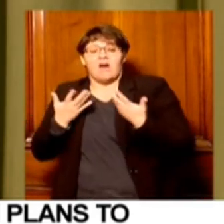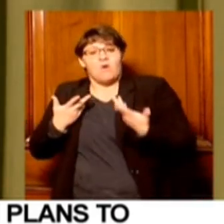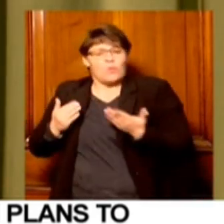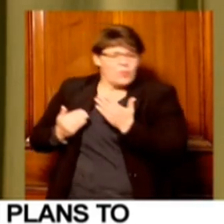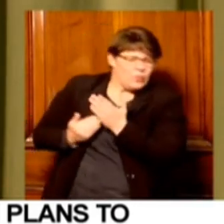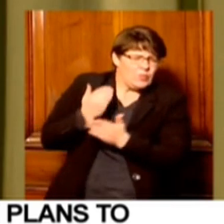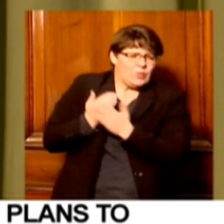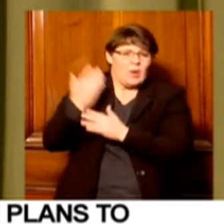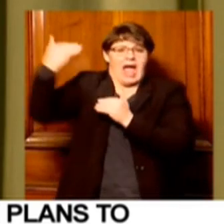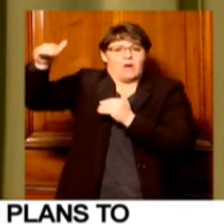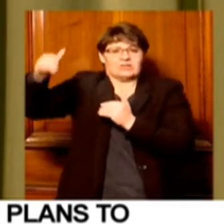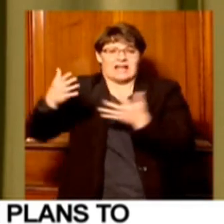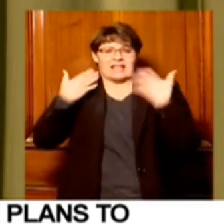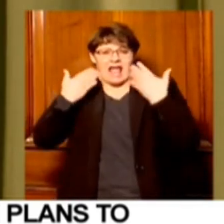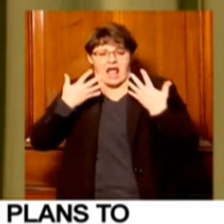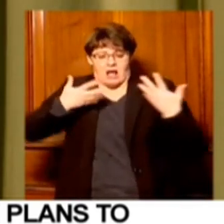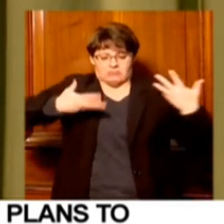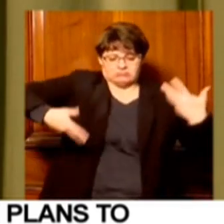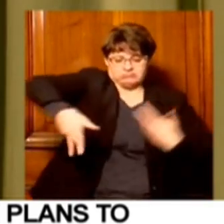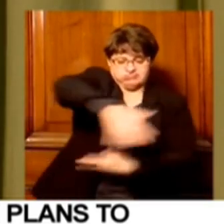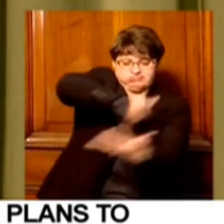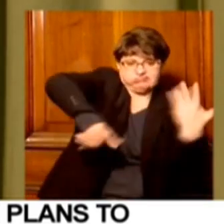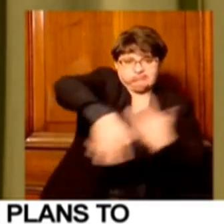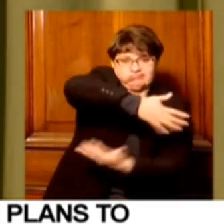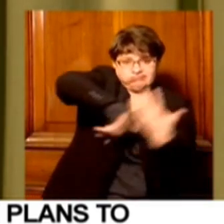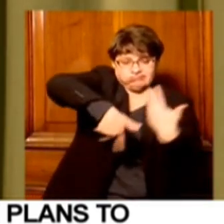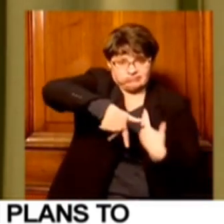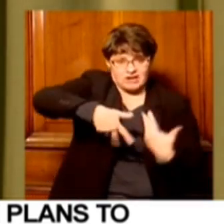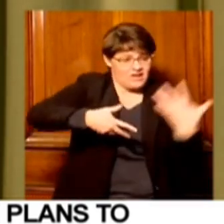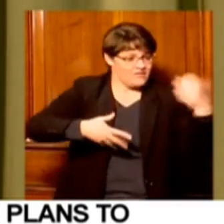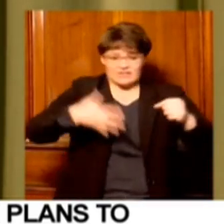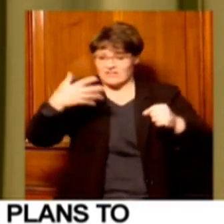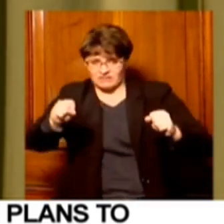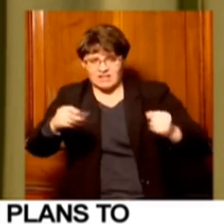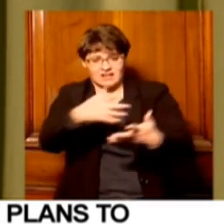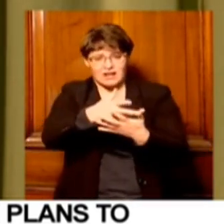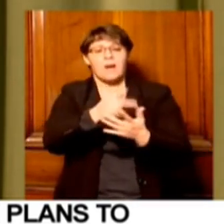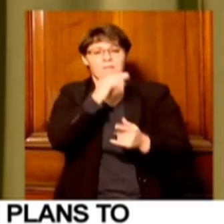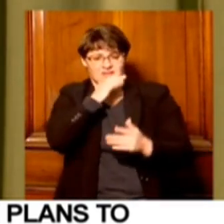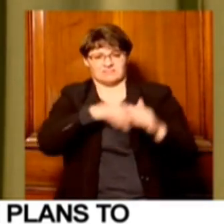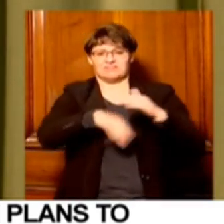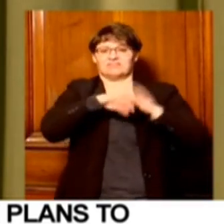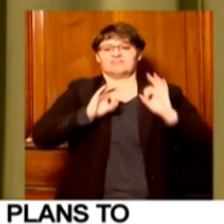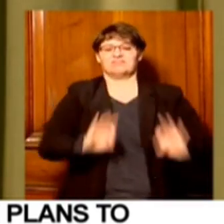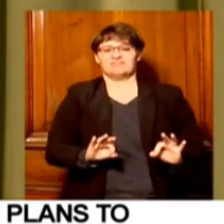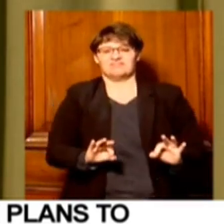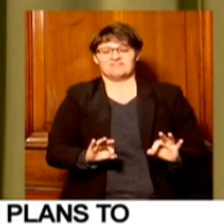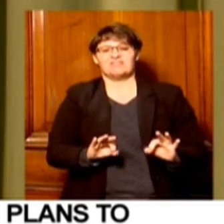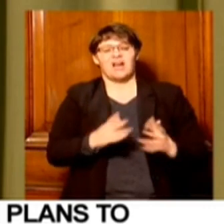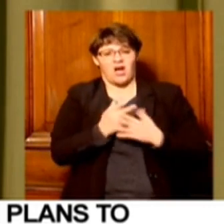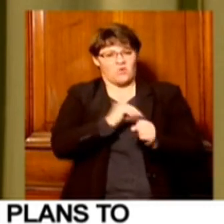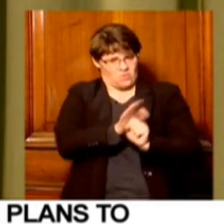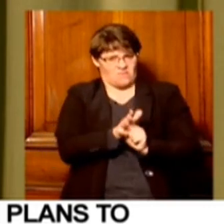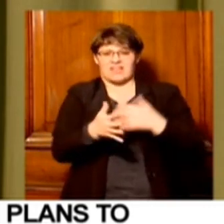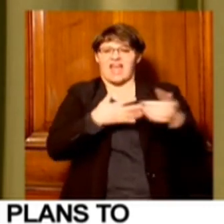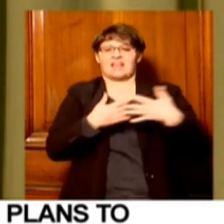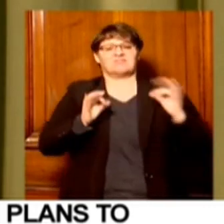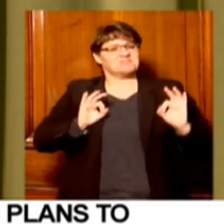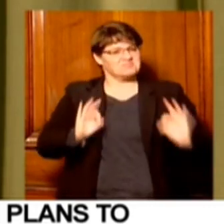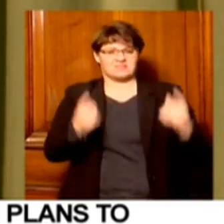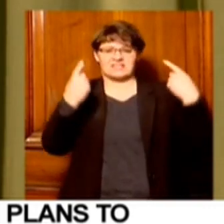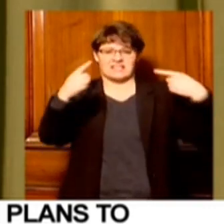the outside, that efficiency level is kept and that it can deal with COVID